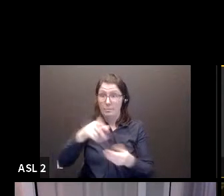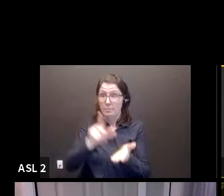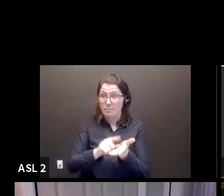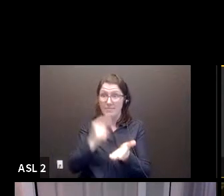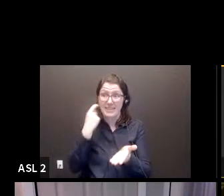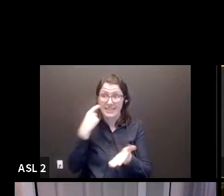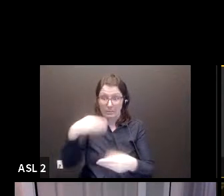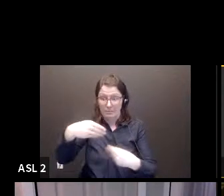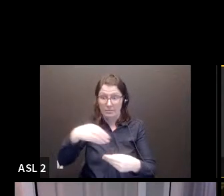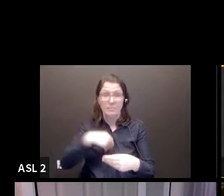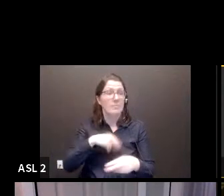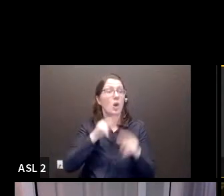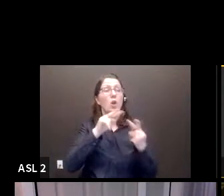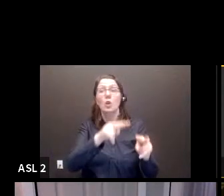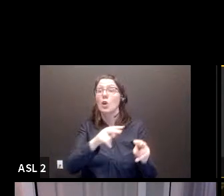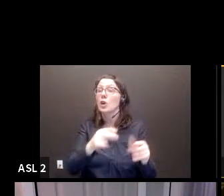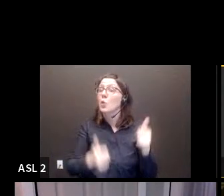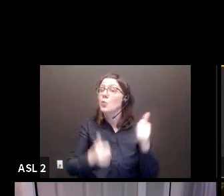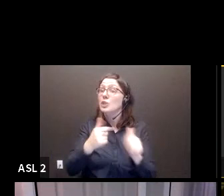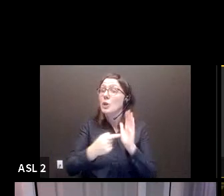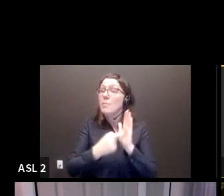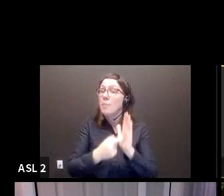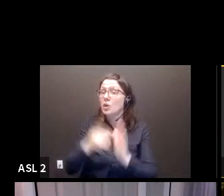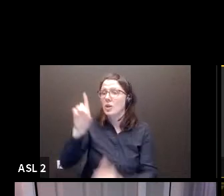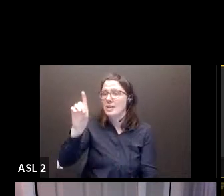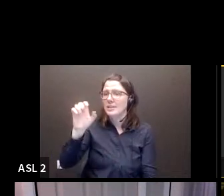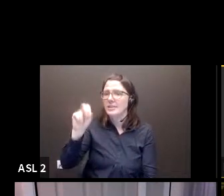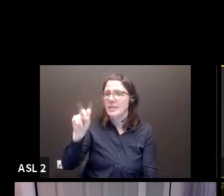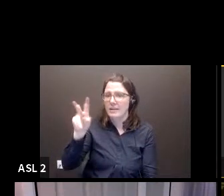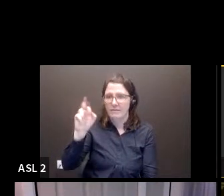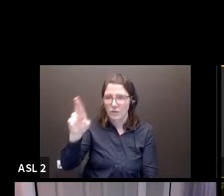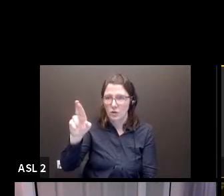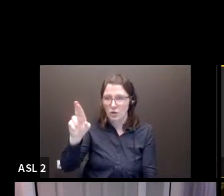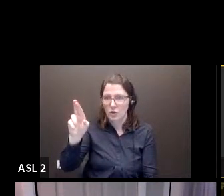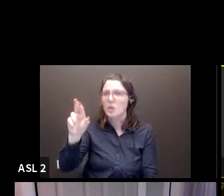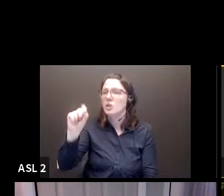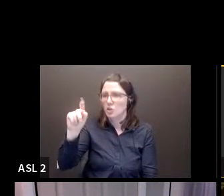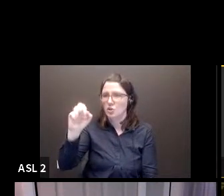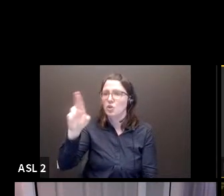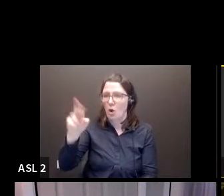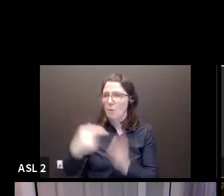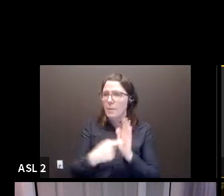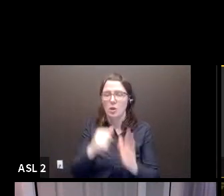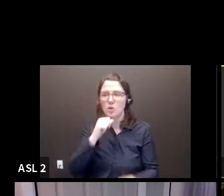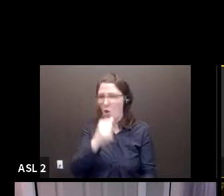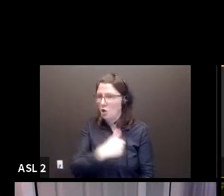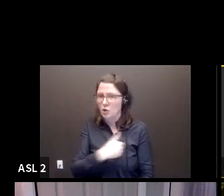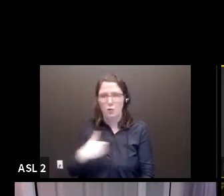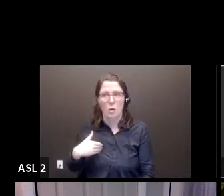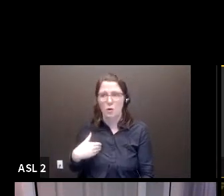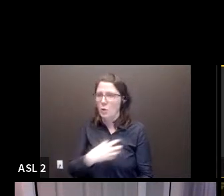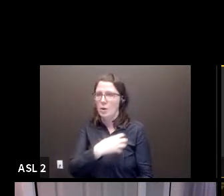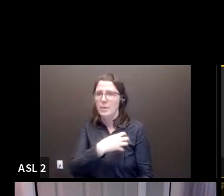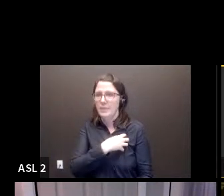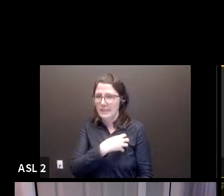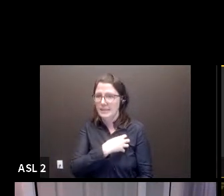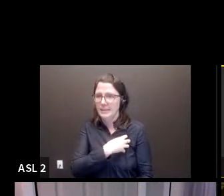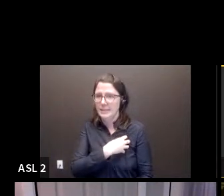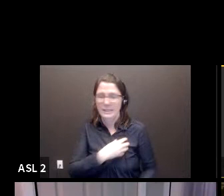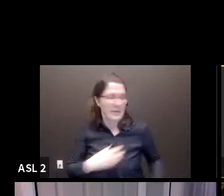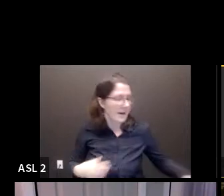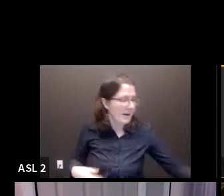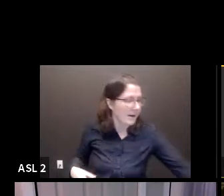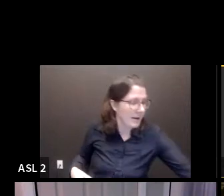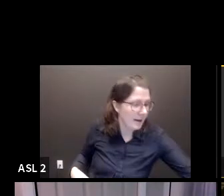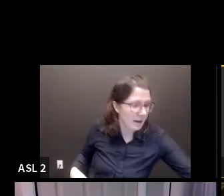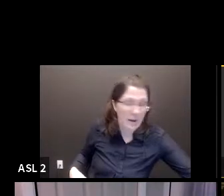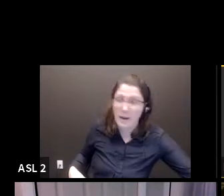model as the one that they want to invest in not the toronto police model the denver star model uh deputy bell and i actually reached out to